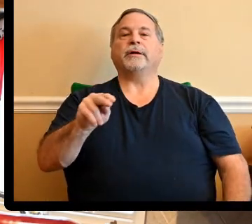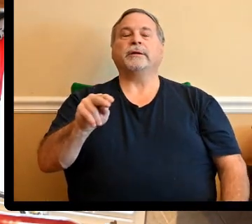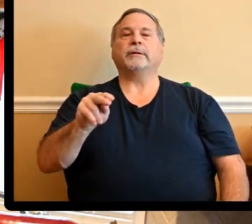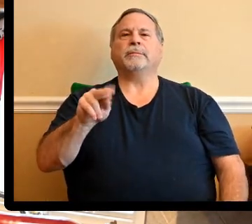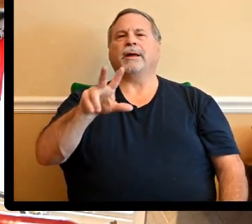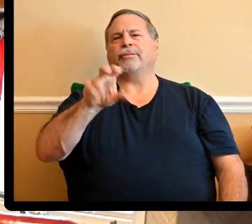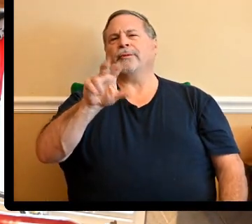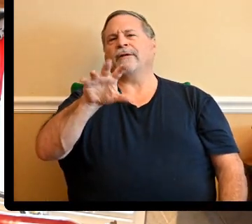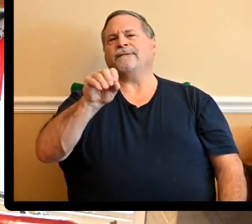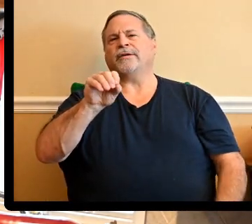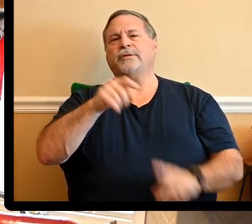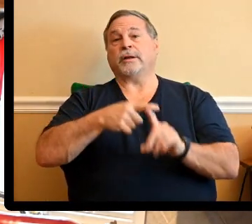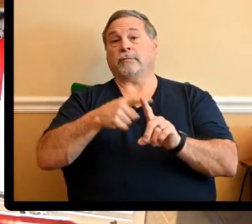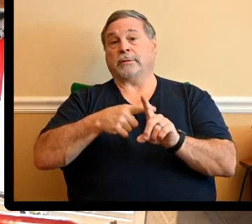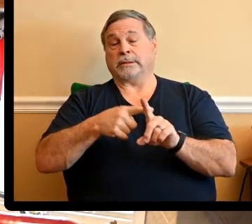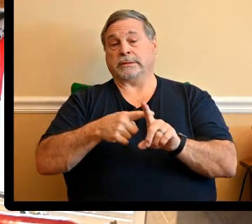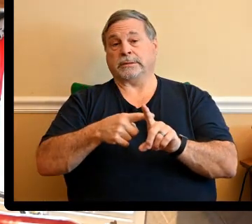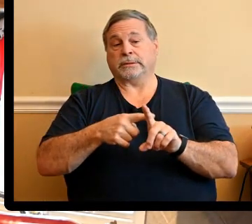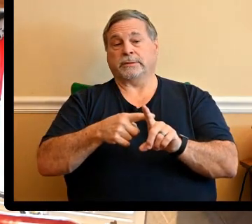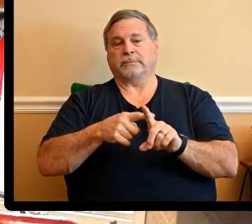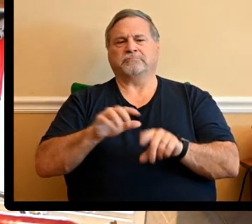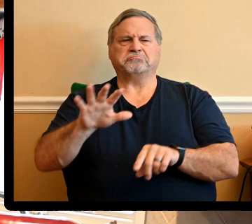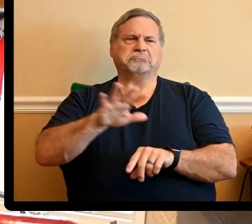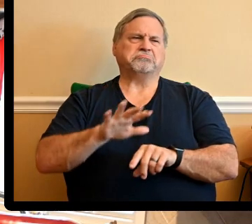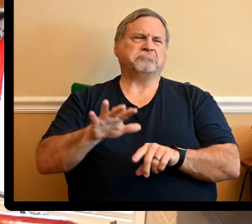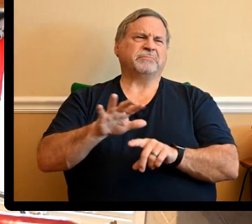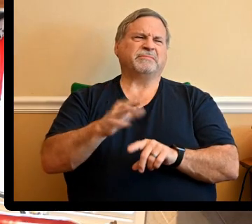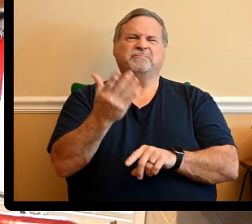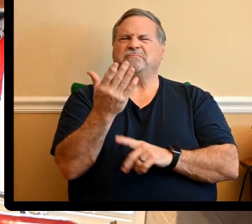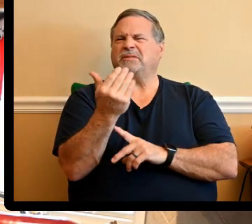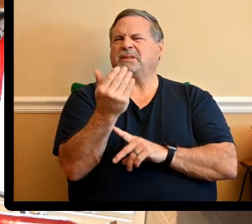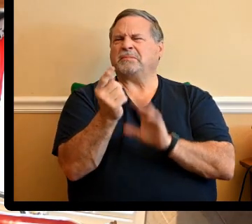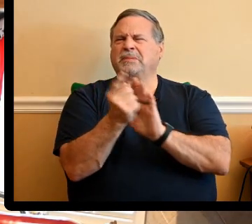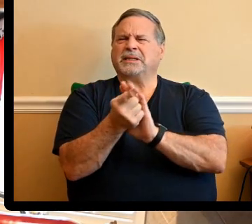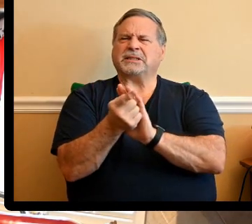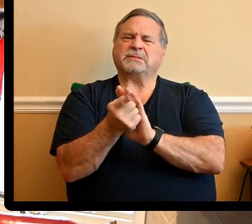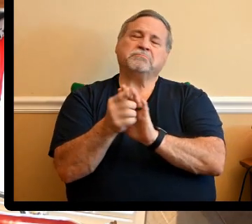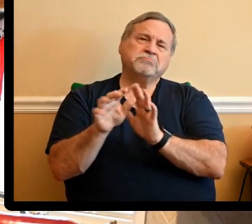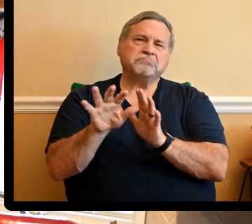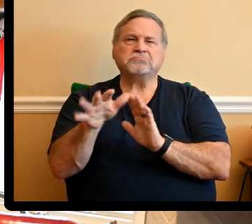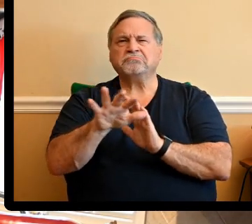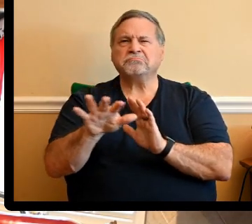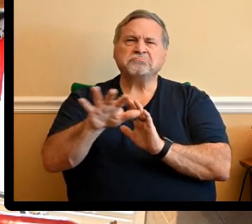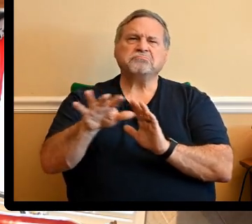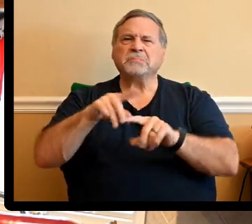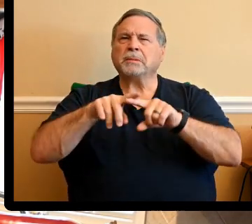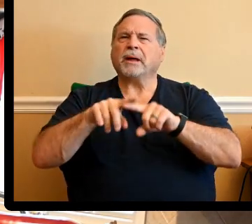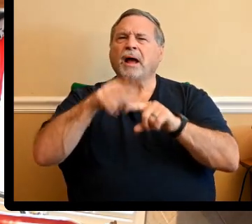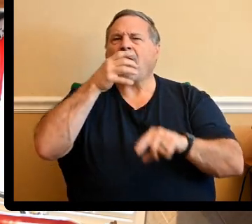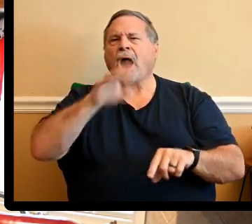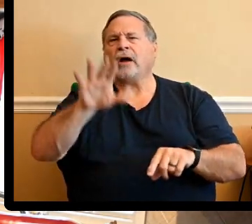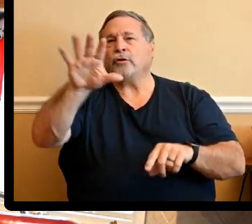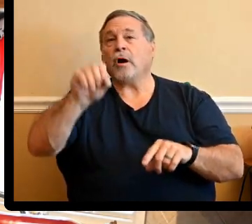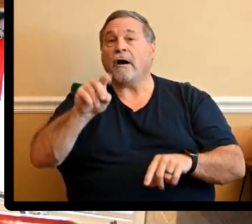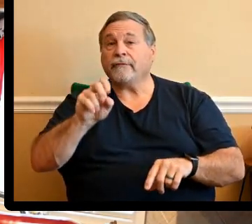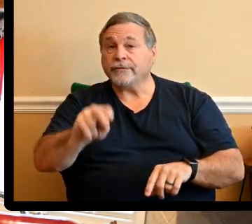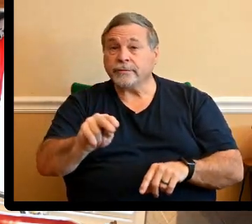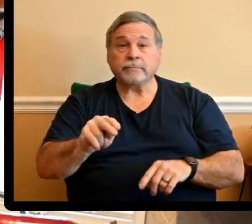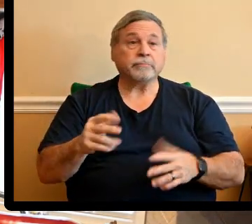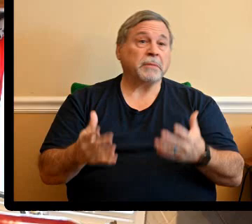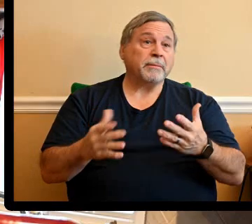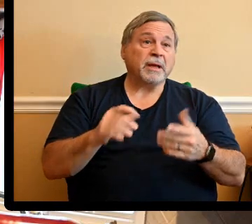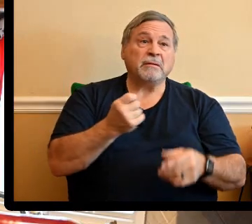oven at 350 degrees for about 15 minutes. I don't know, it depends on how hot your oven